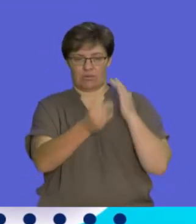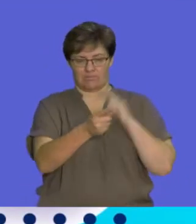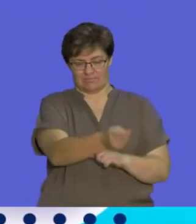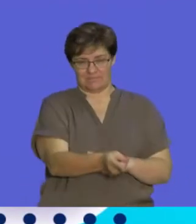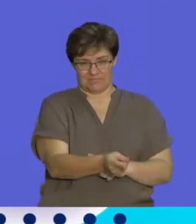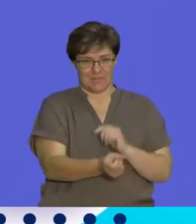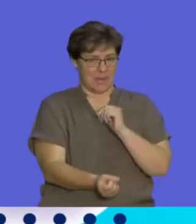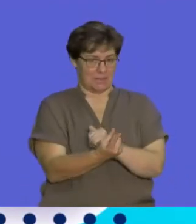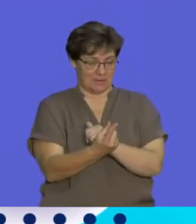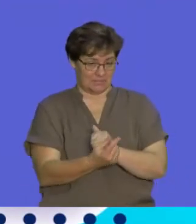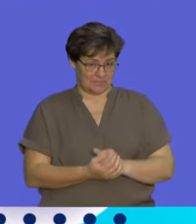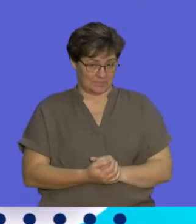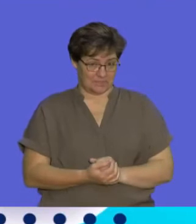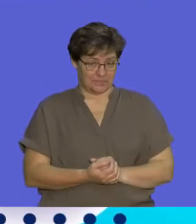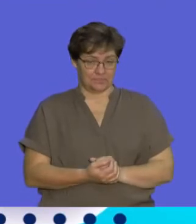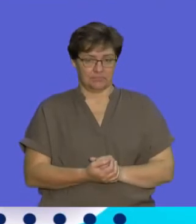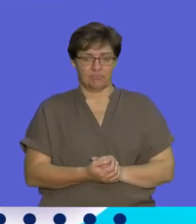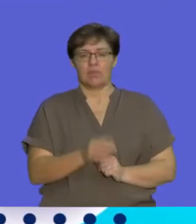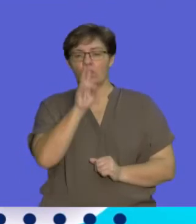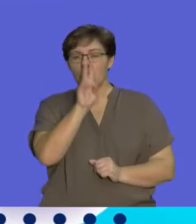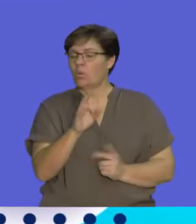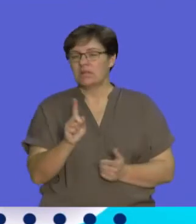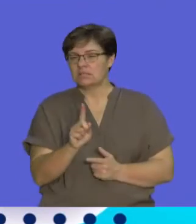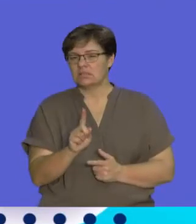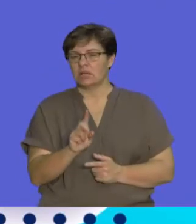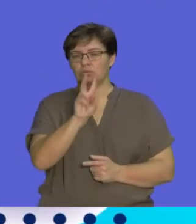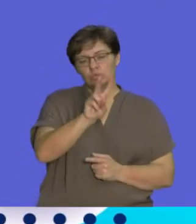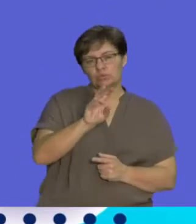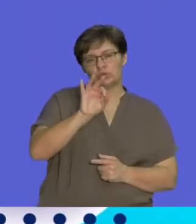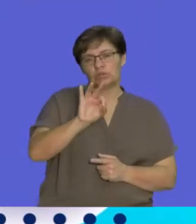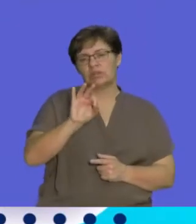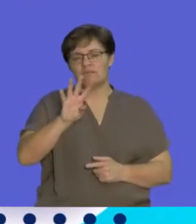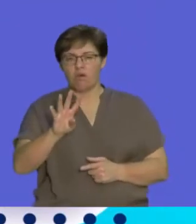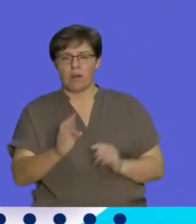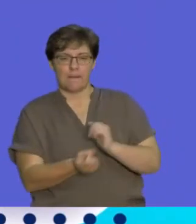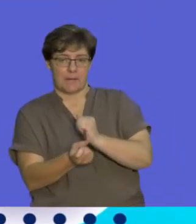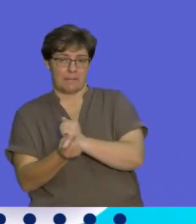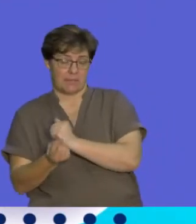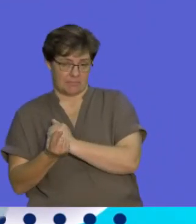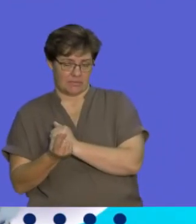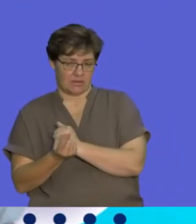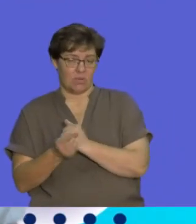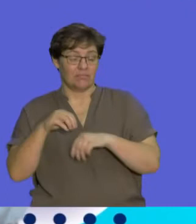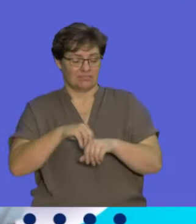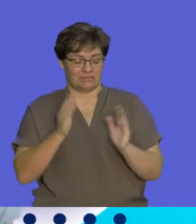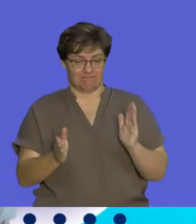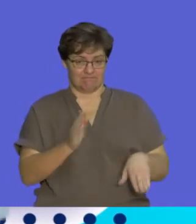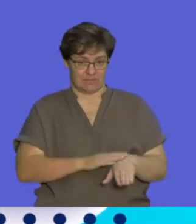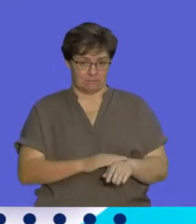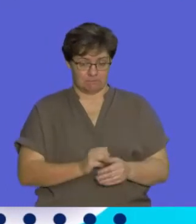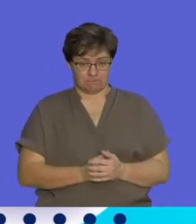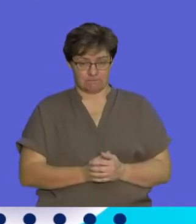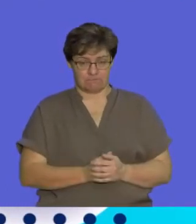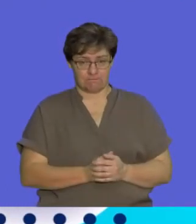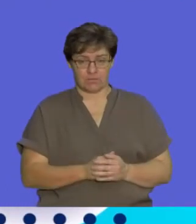event taking place when we're looking at 2 or more events possible in a particular time. So these